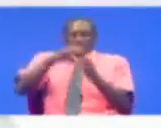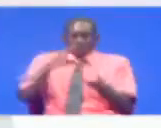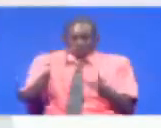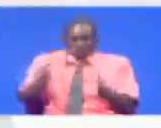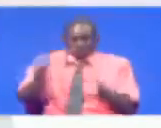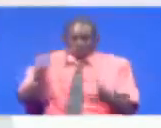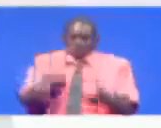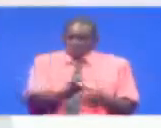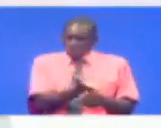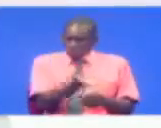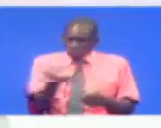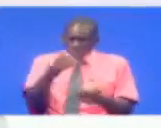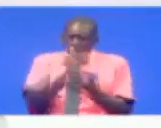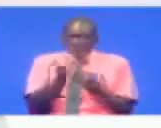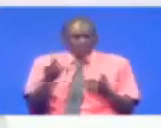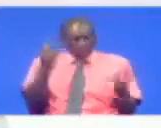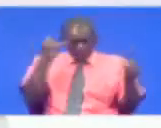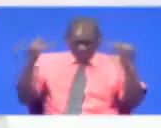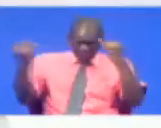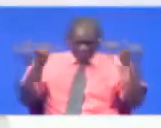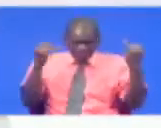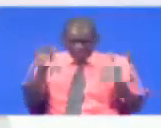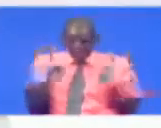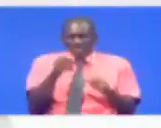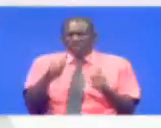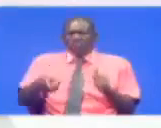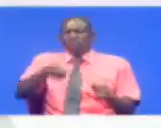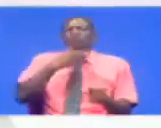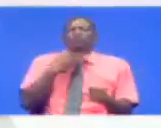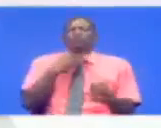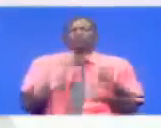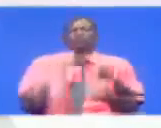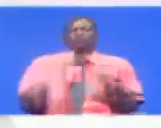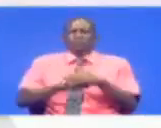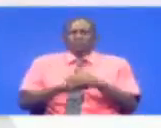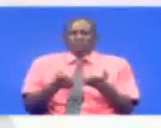investors, these are some of the initiatives we want to promote.